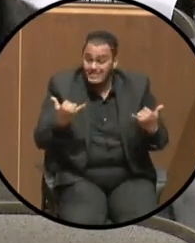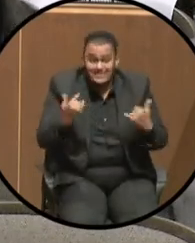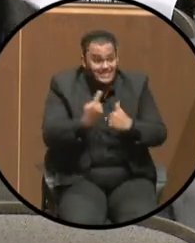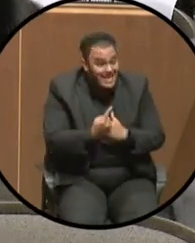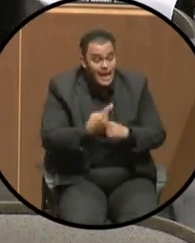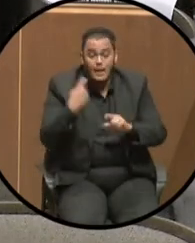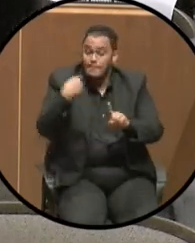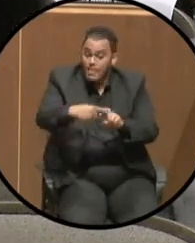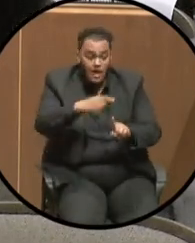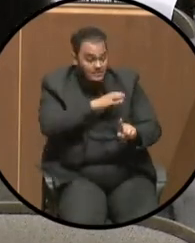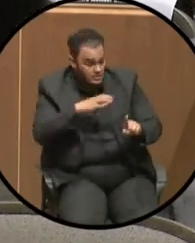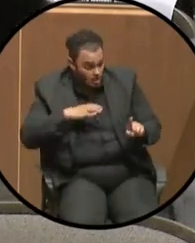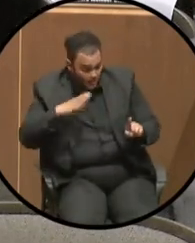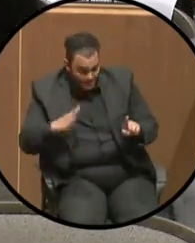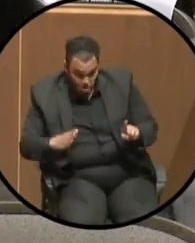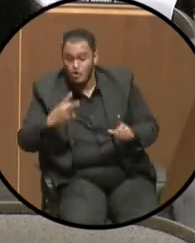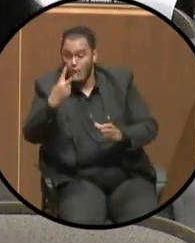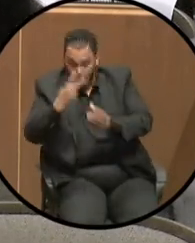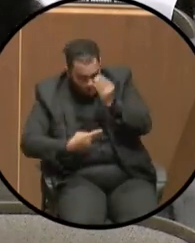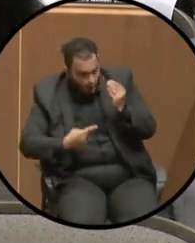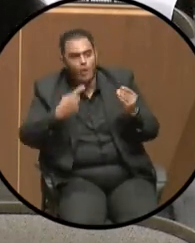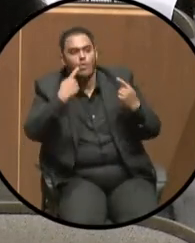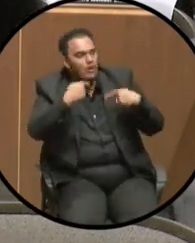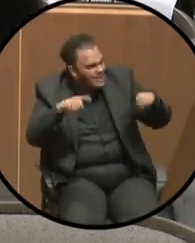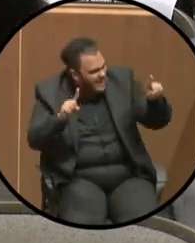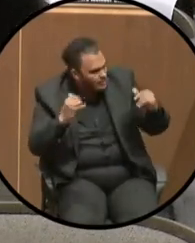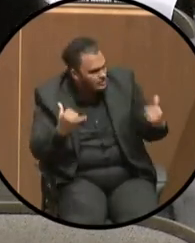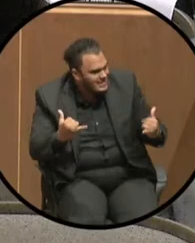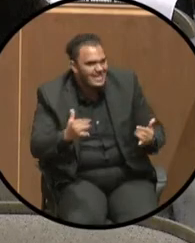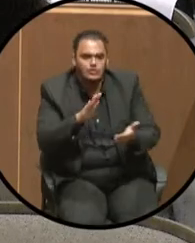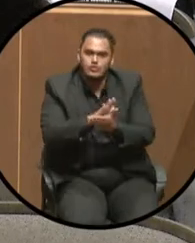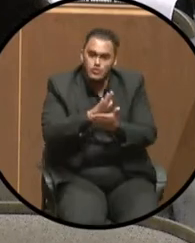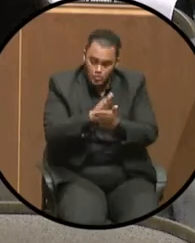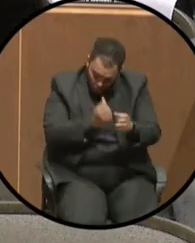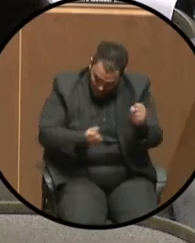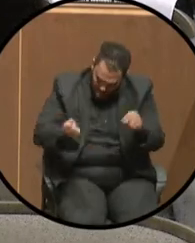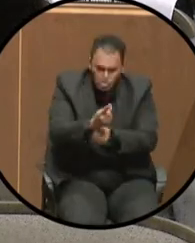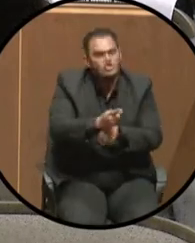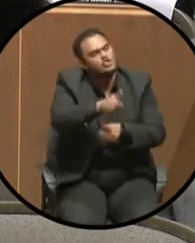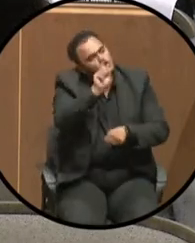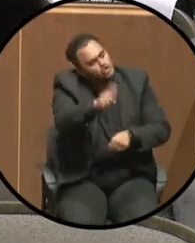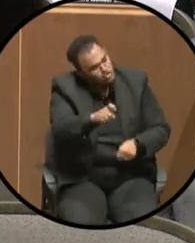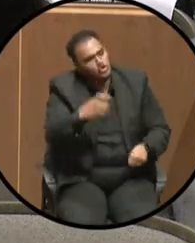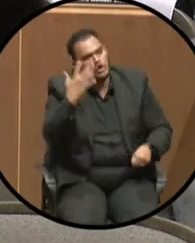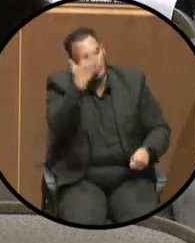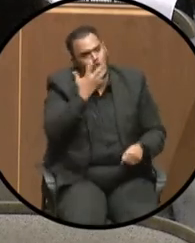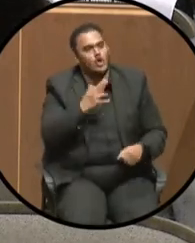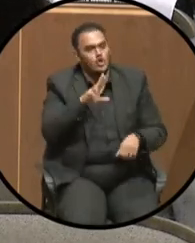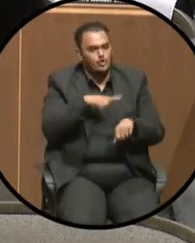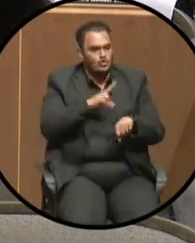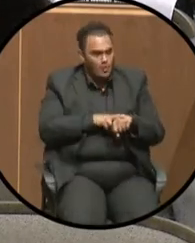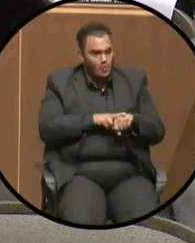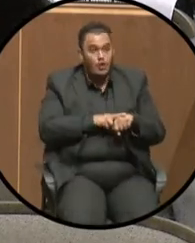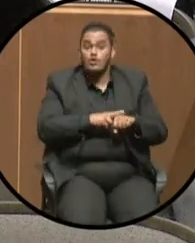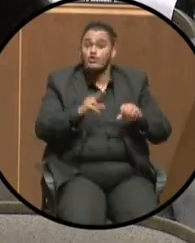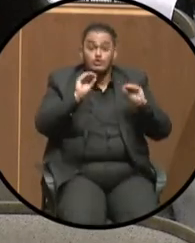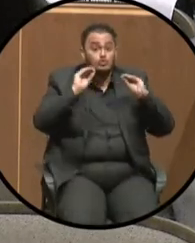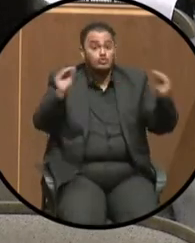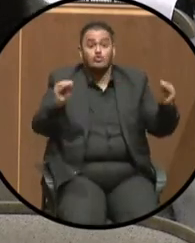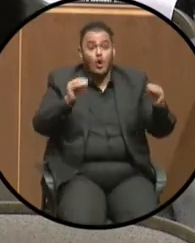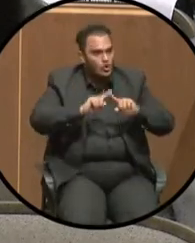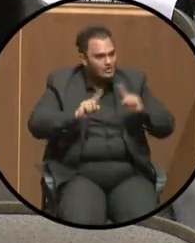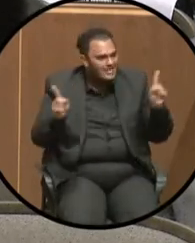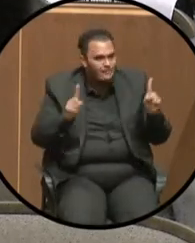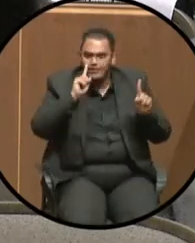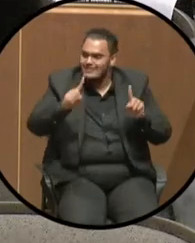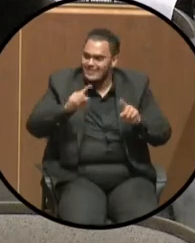Florida Department of Education have both said school should be normal next year. The commissioner sent you a letter stating there was no difference in cases